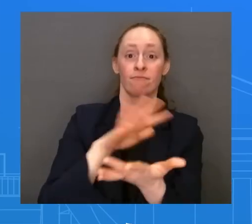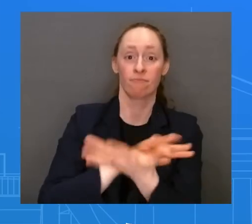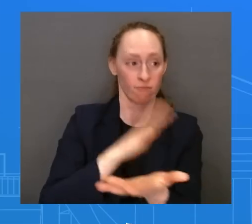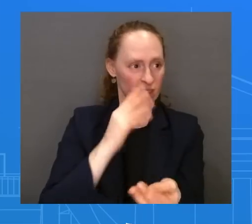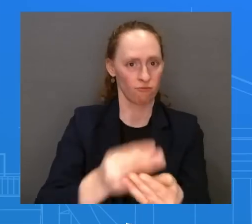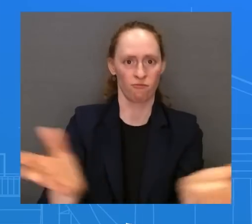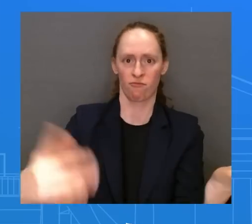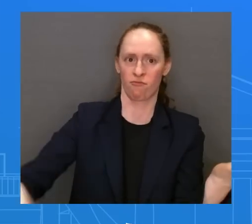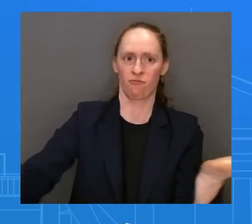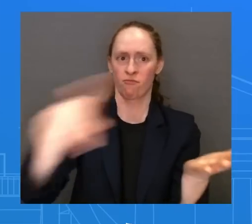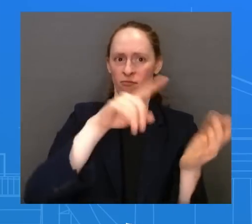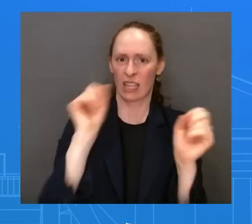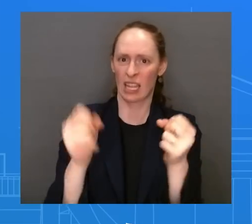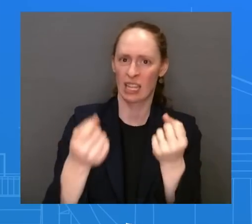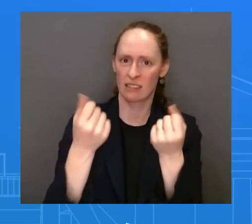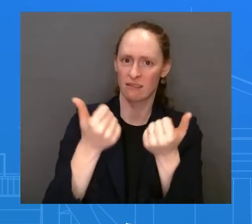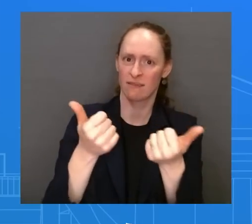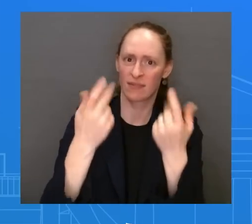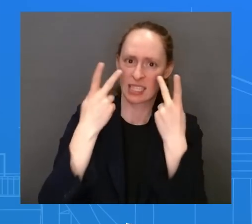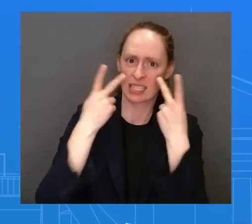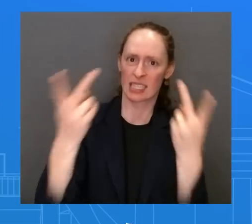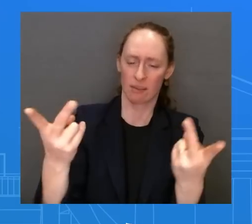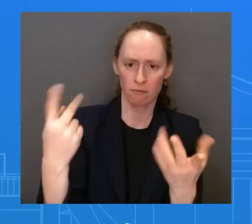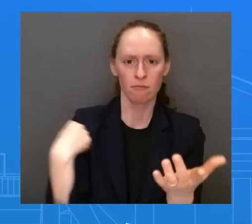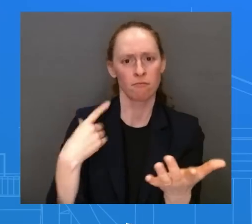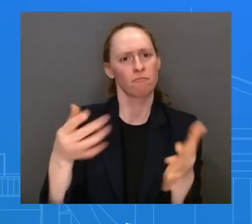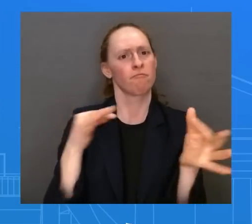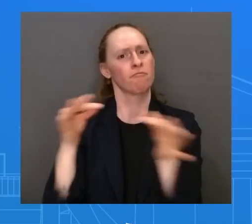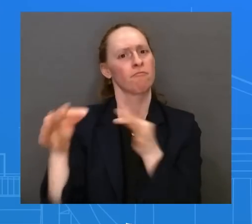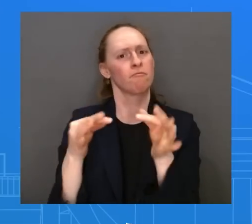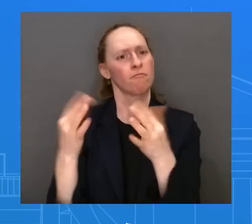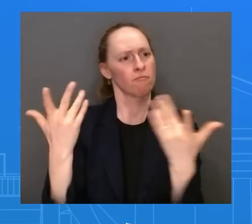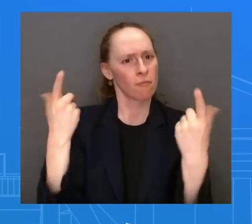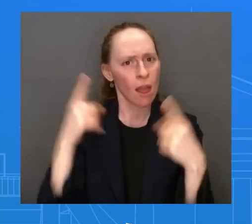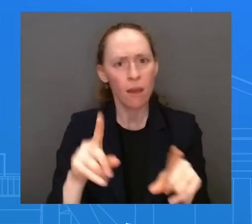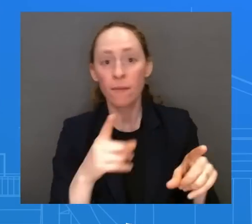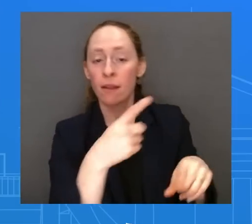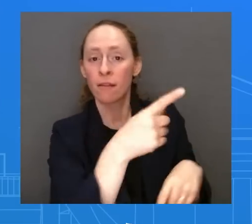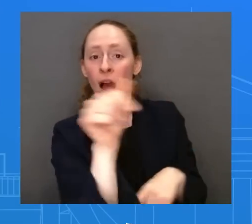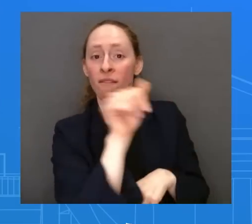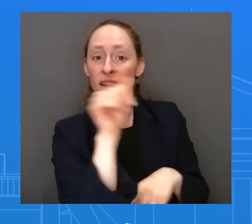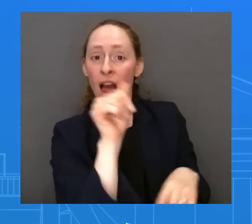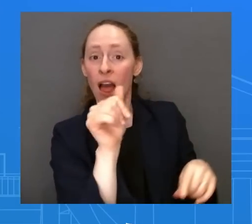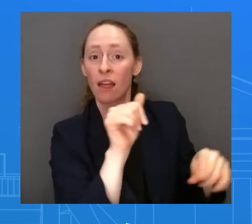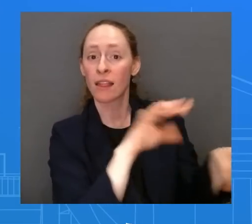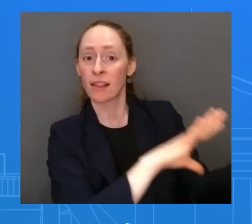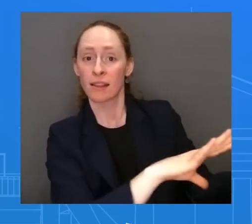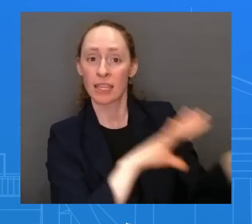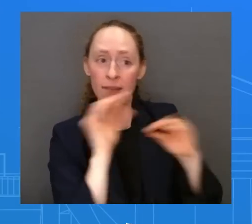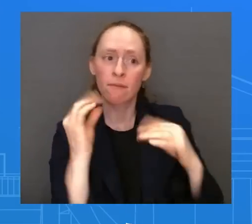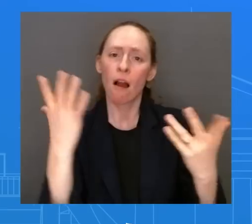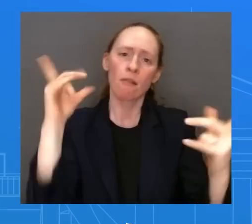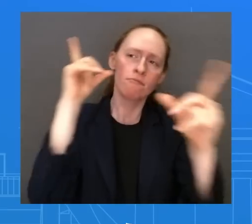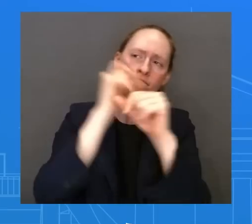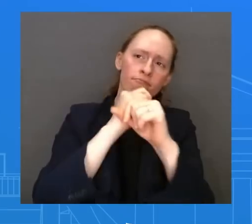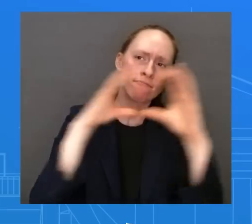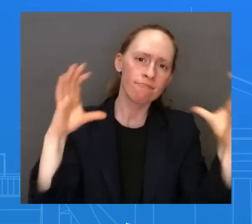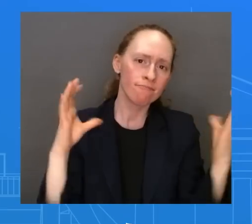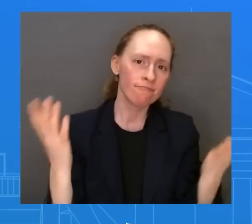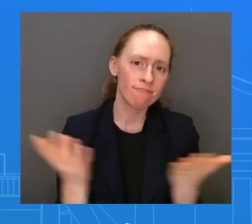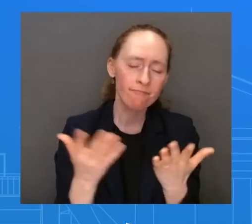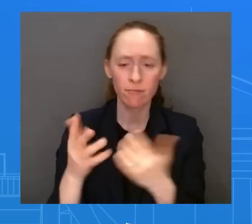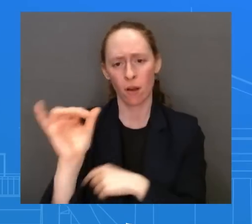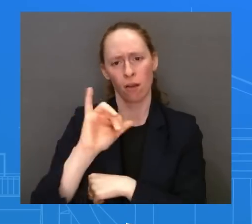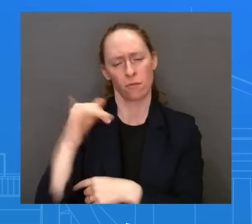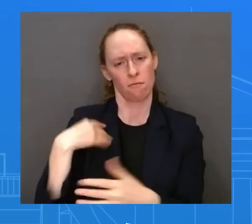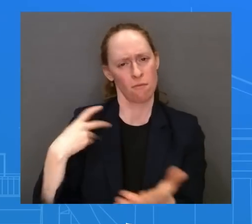and outlines and Broad Strokes some of what we learned as well as how we are already implementing some of those lessons that